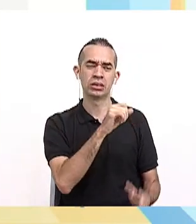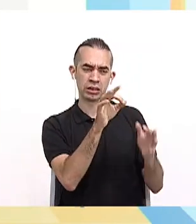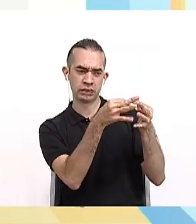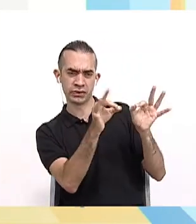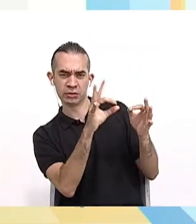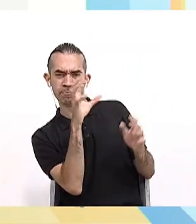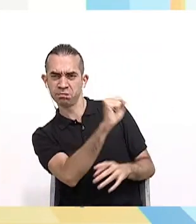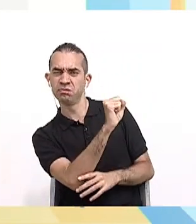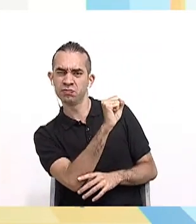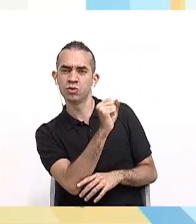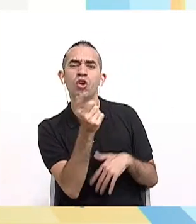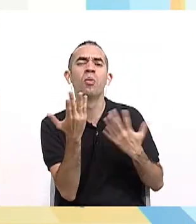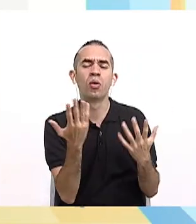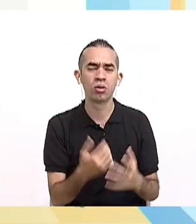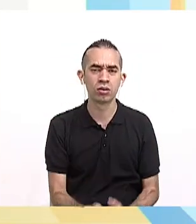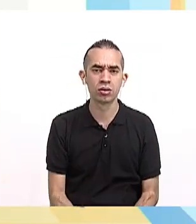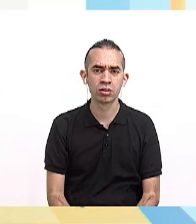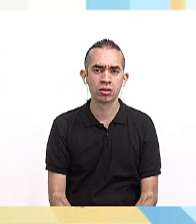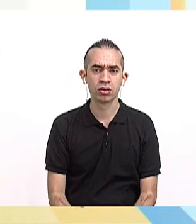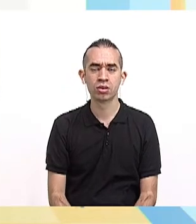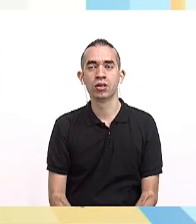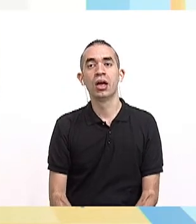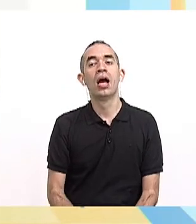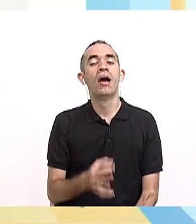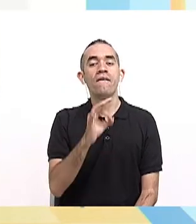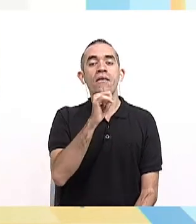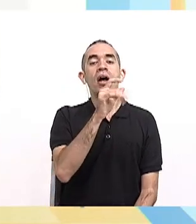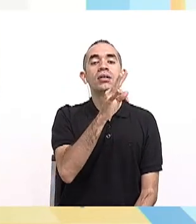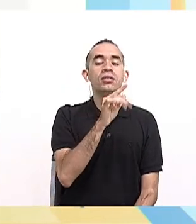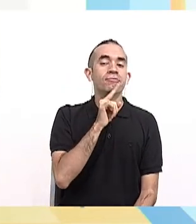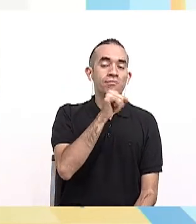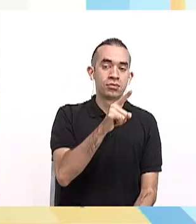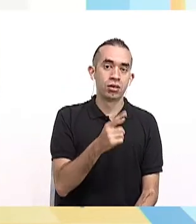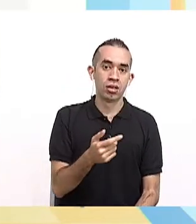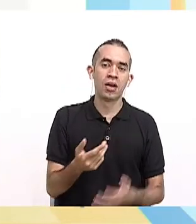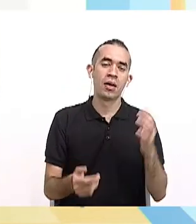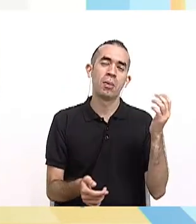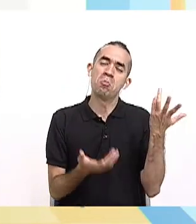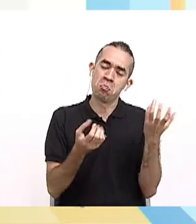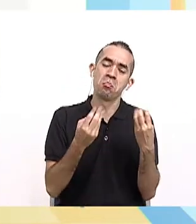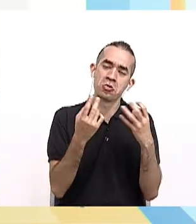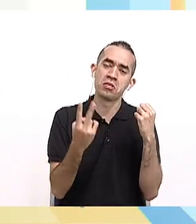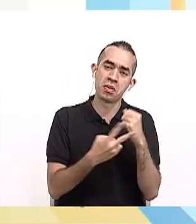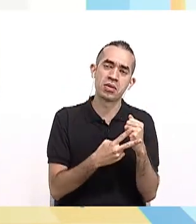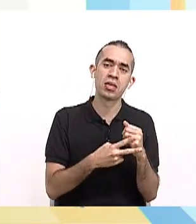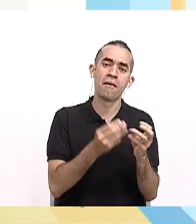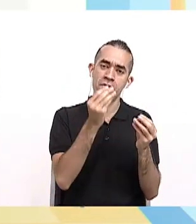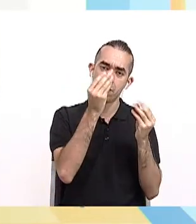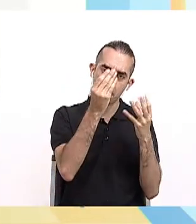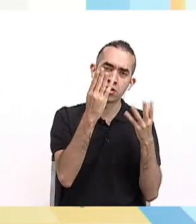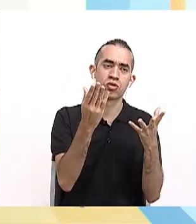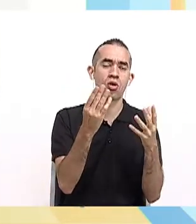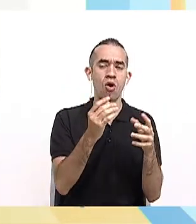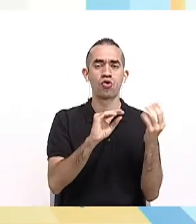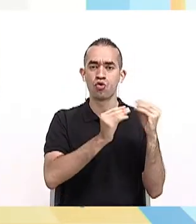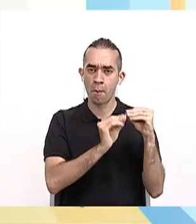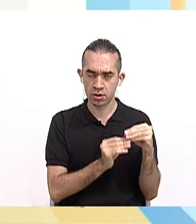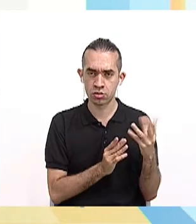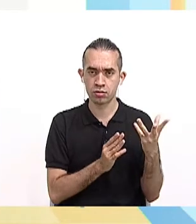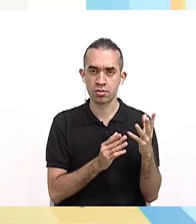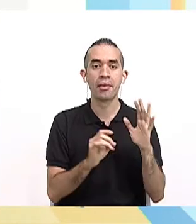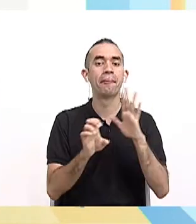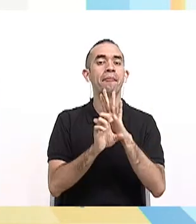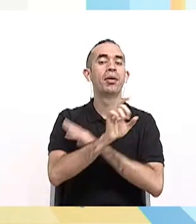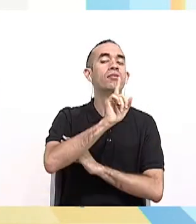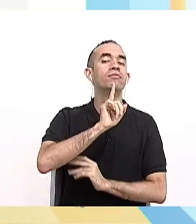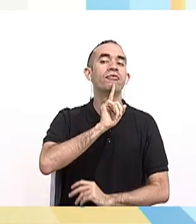text? So a fact usually contains numbers, data, okay? We have facts from,